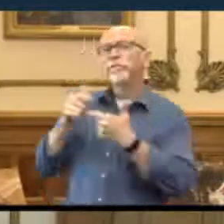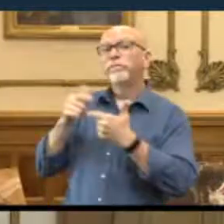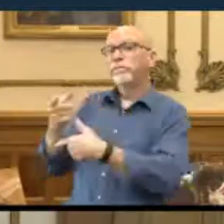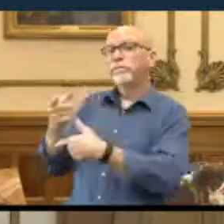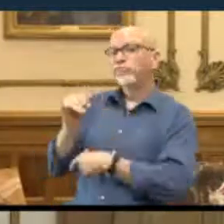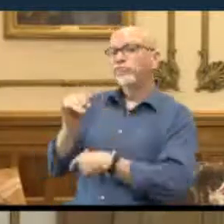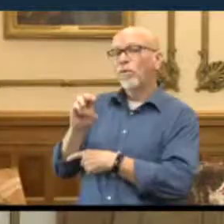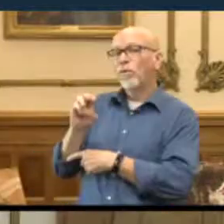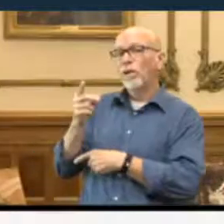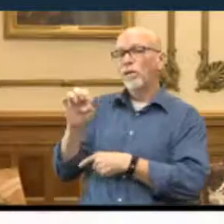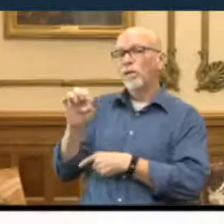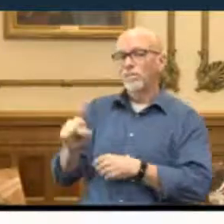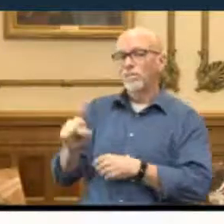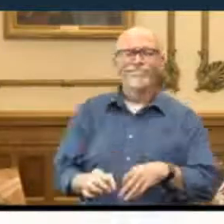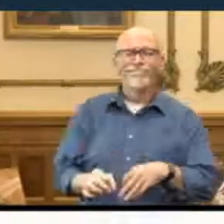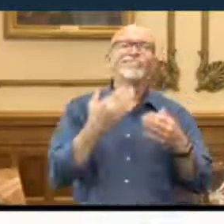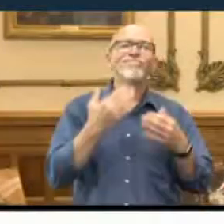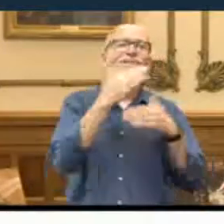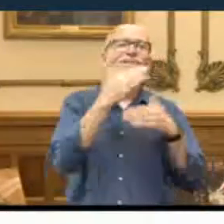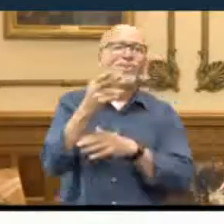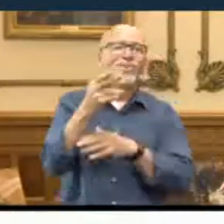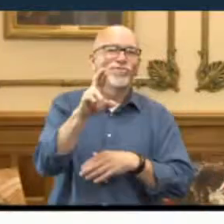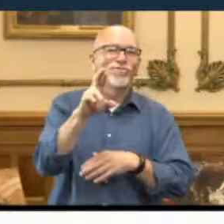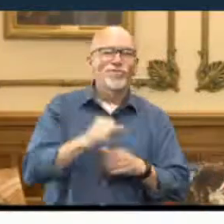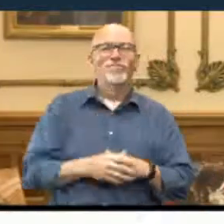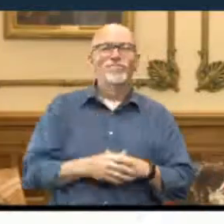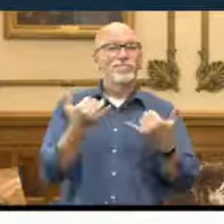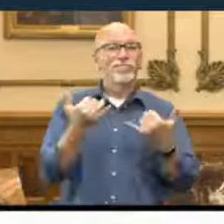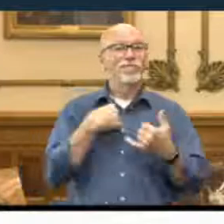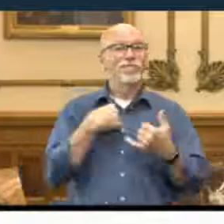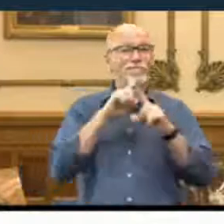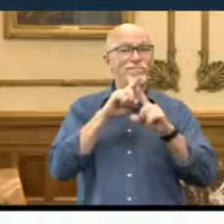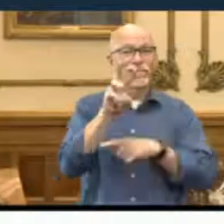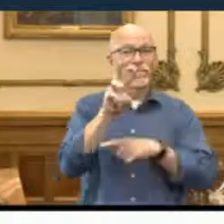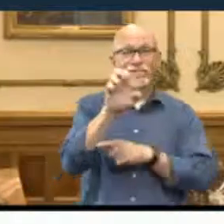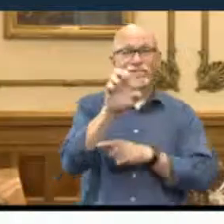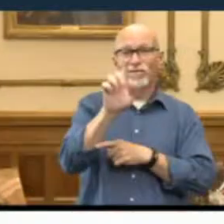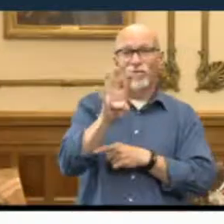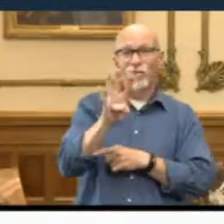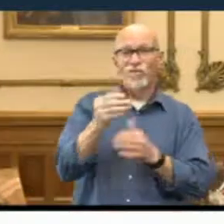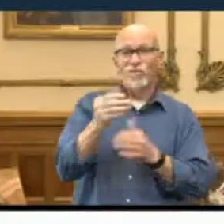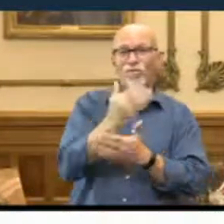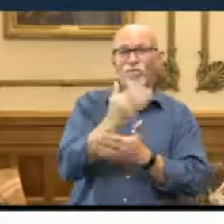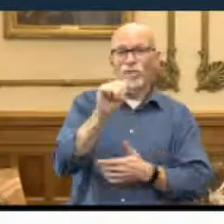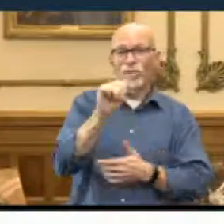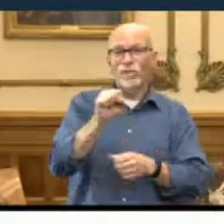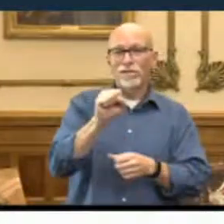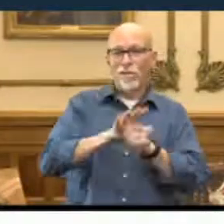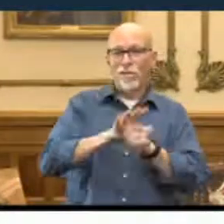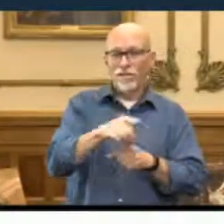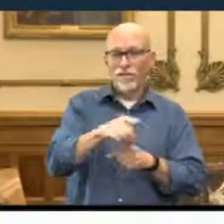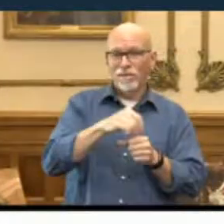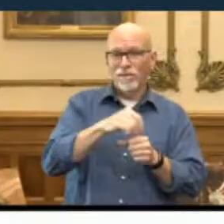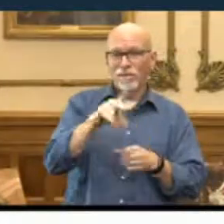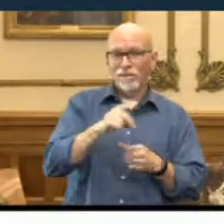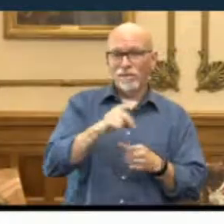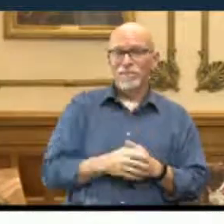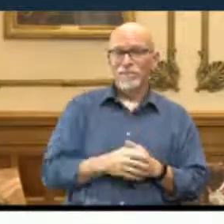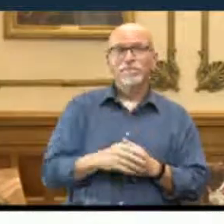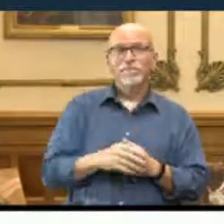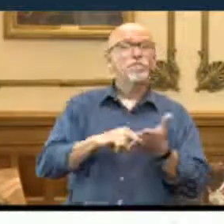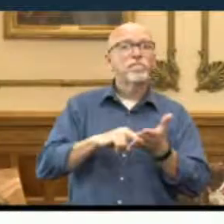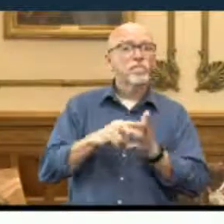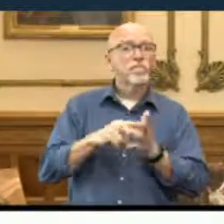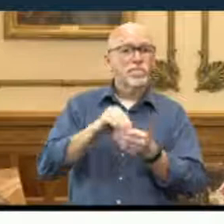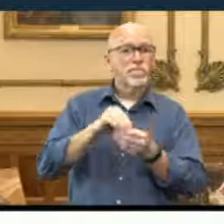Thank you, Governor. Good afternoon, Hoosiers. Today we reported 624 additional cases of COVID-19 in Indiana, which brings